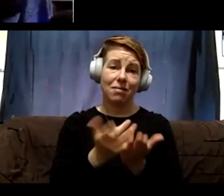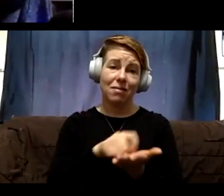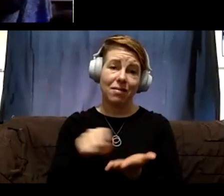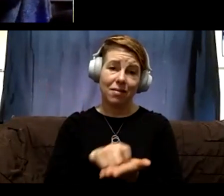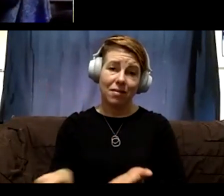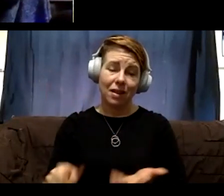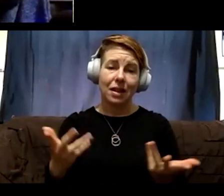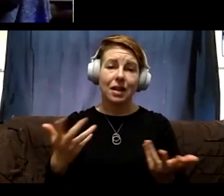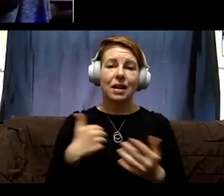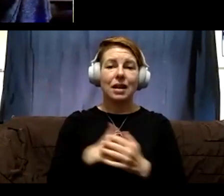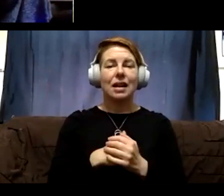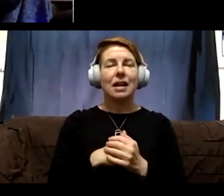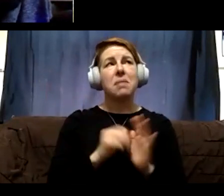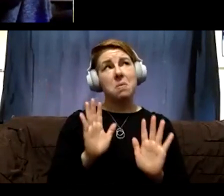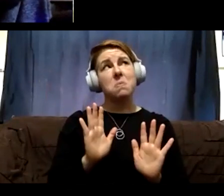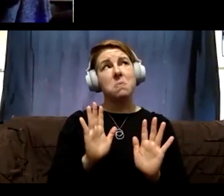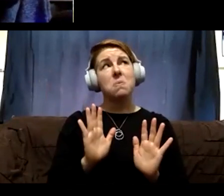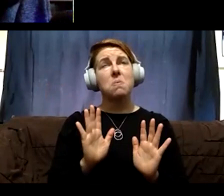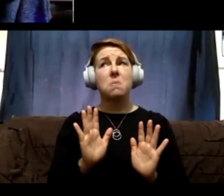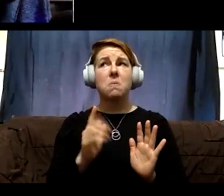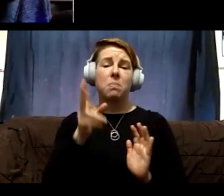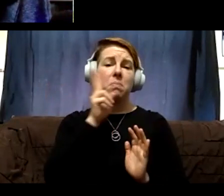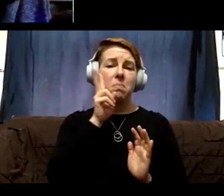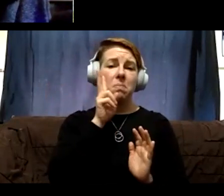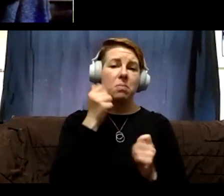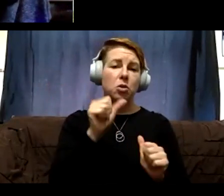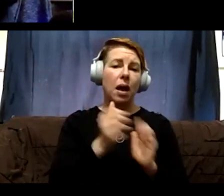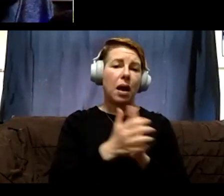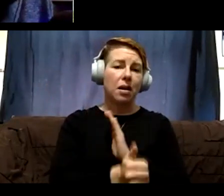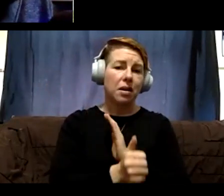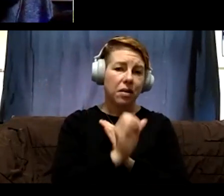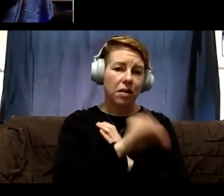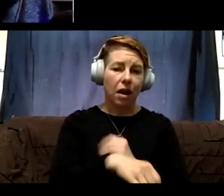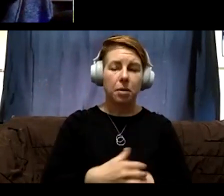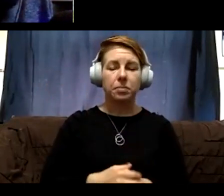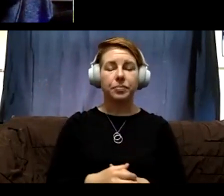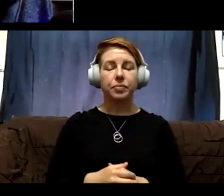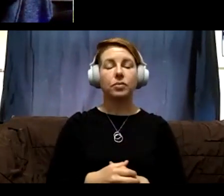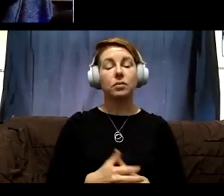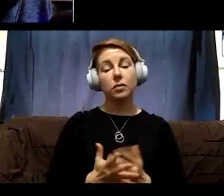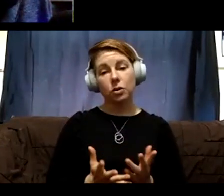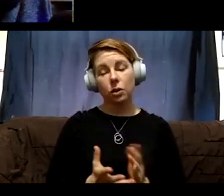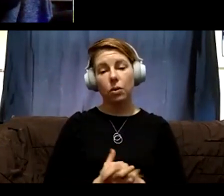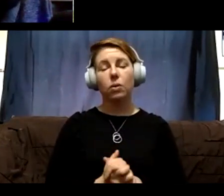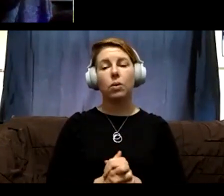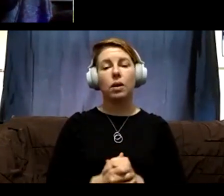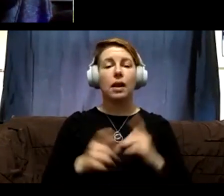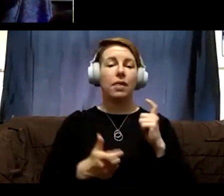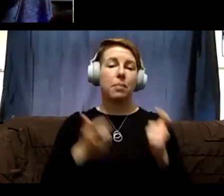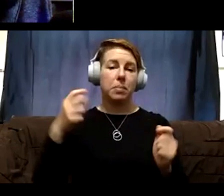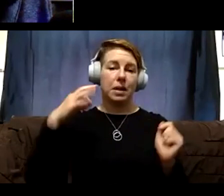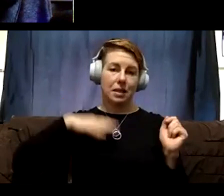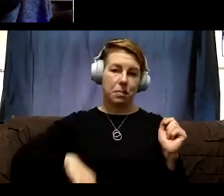like, let me try this. Let me try to get good at this. So I will say probably the biggest benefit was